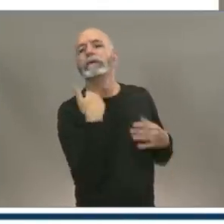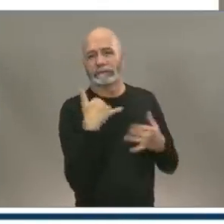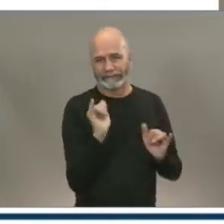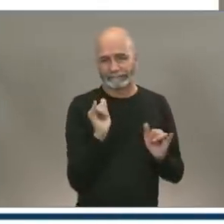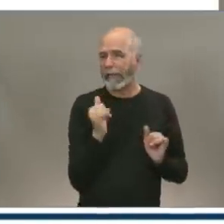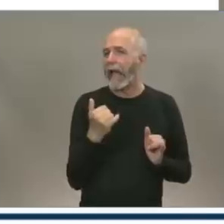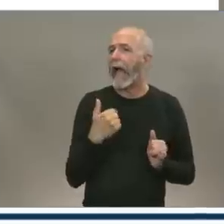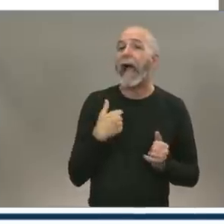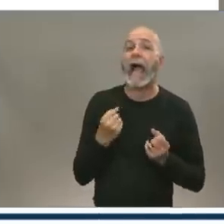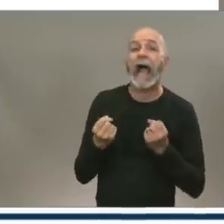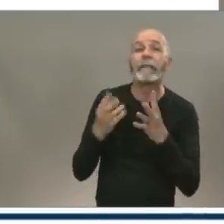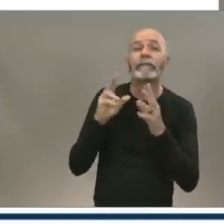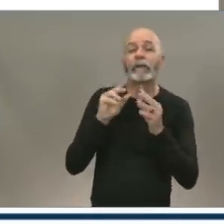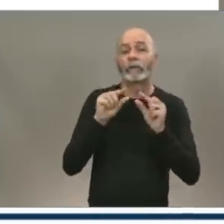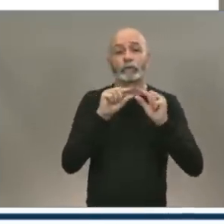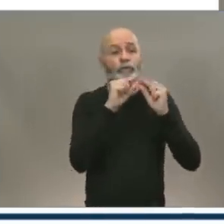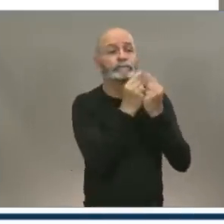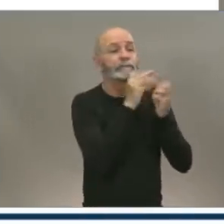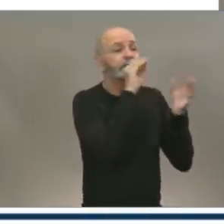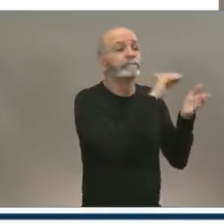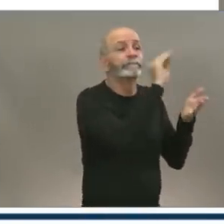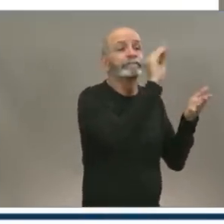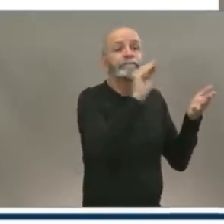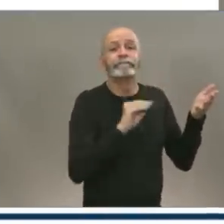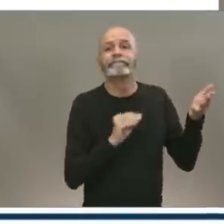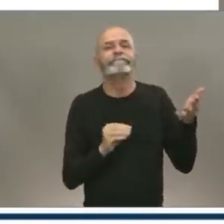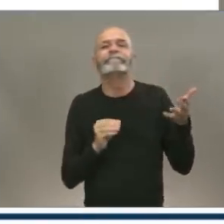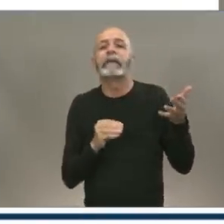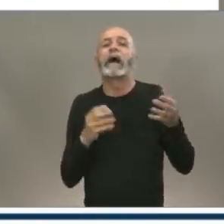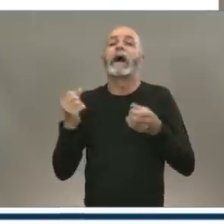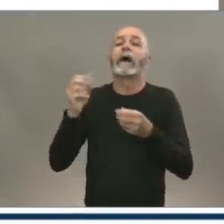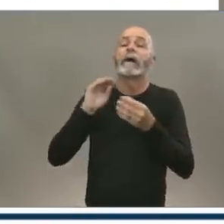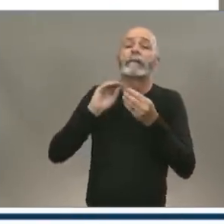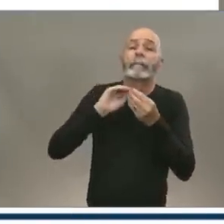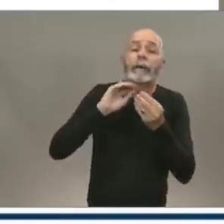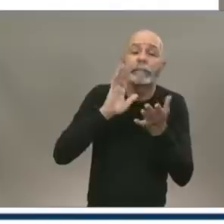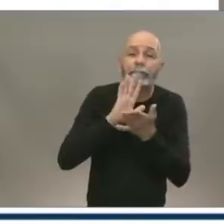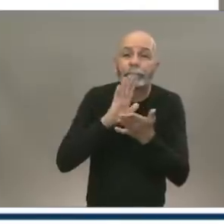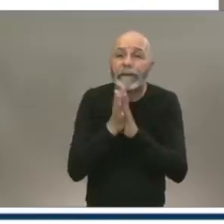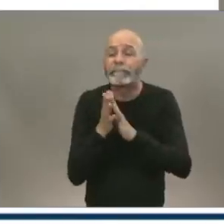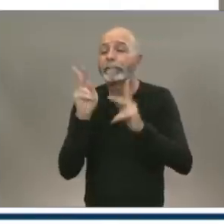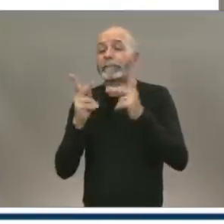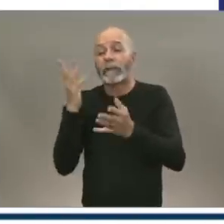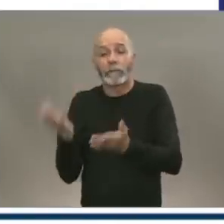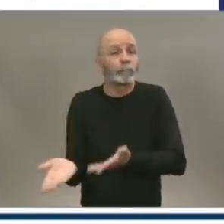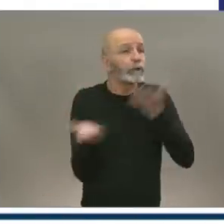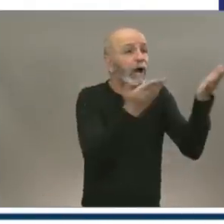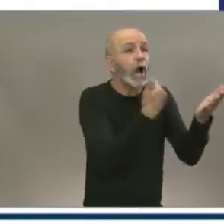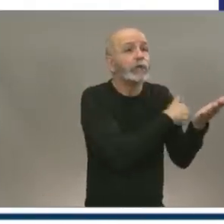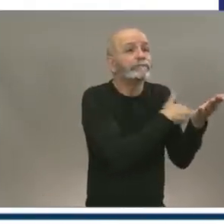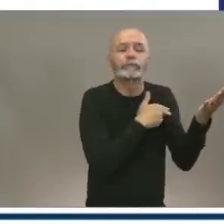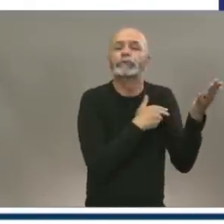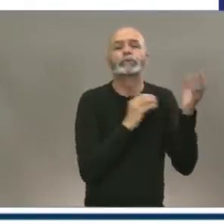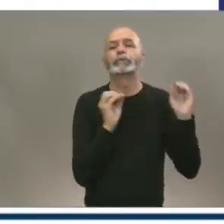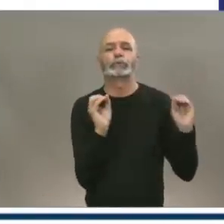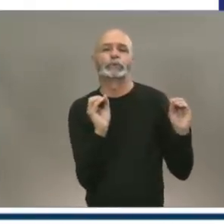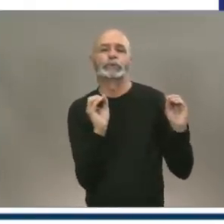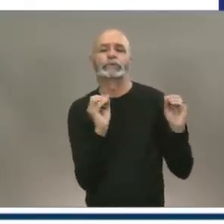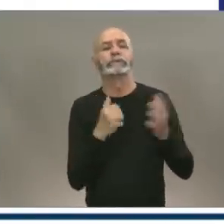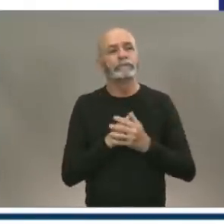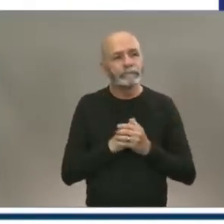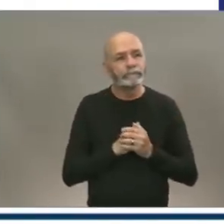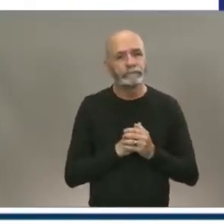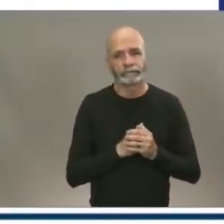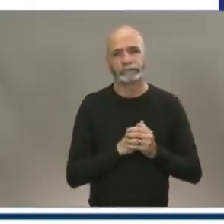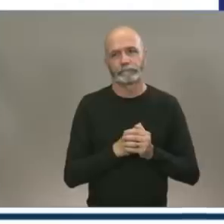down right now between early in their admission and still, prolonged stays in hospital. We're going to move to the phones, and